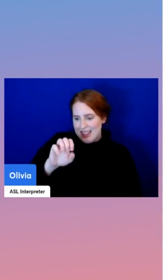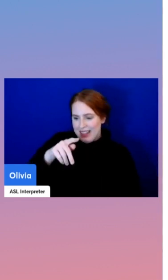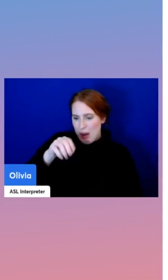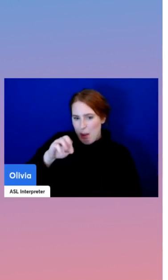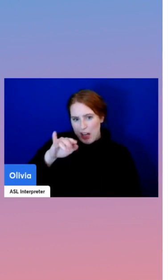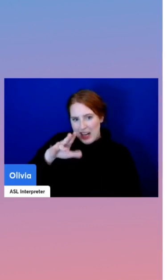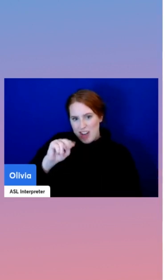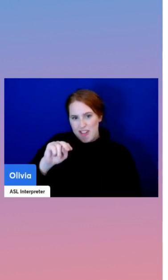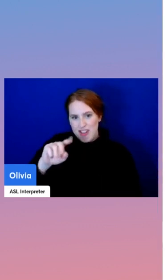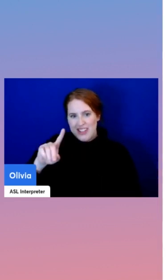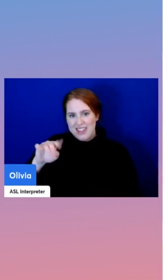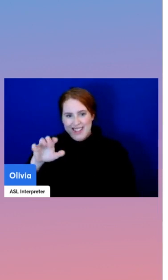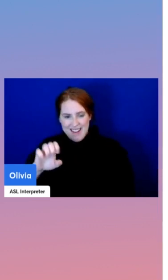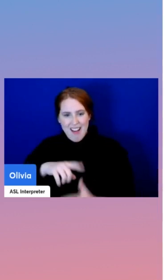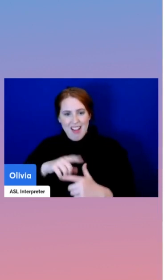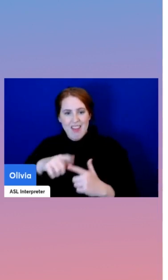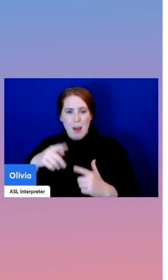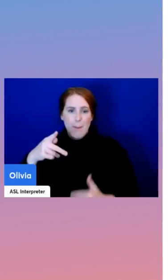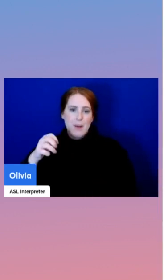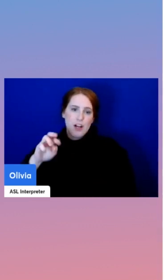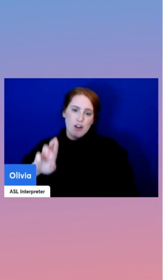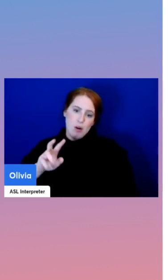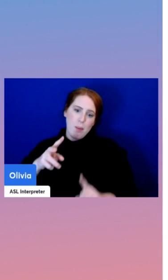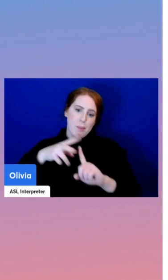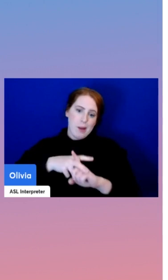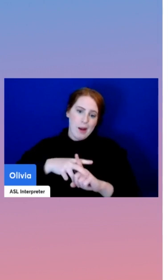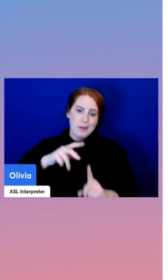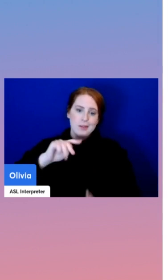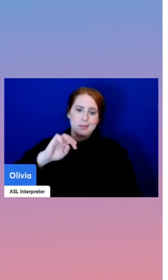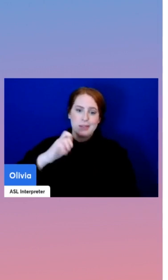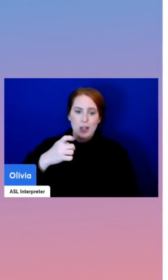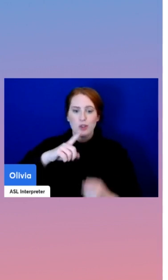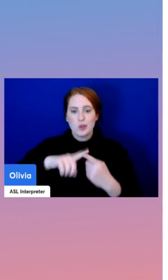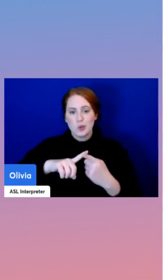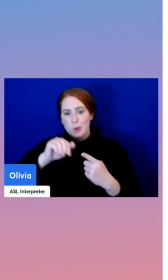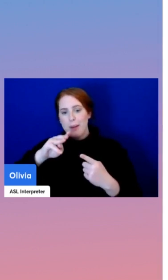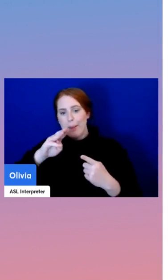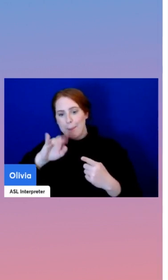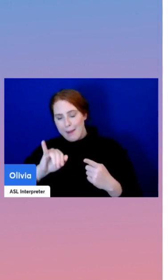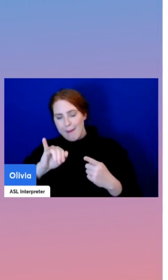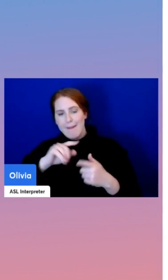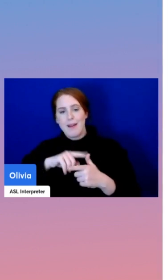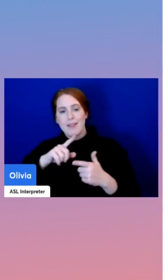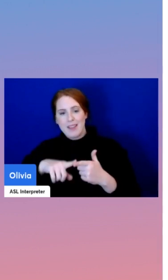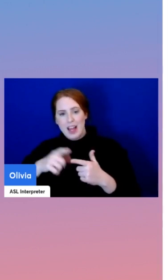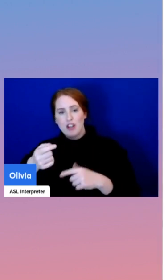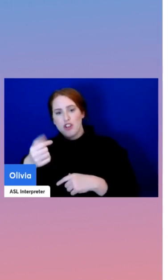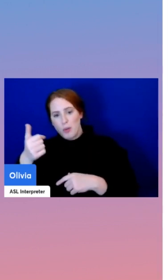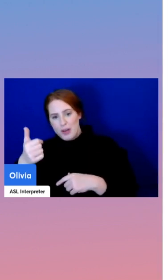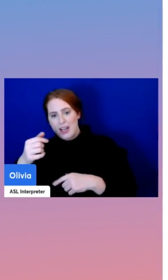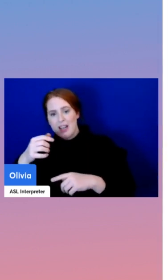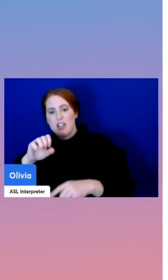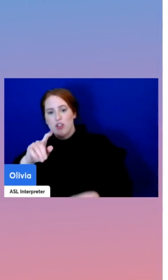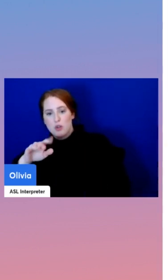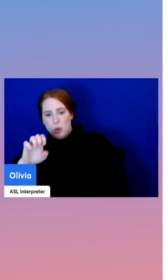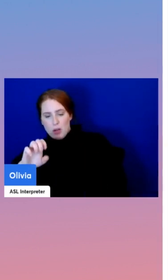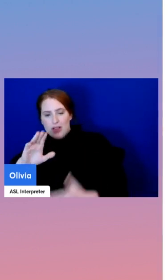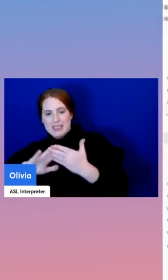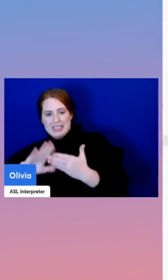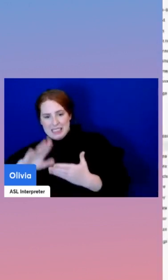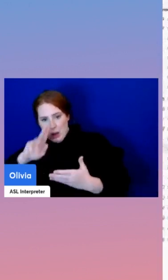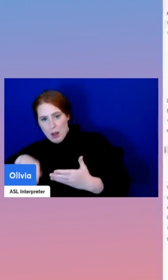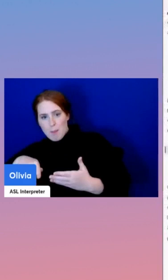Packer is then applying the tags to the AMIs, and then it's terminating the source AWS instance, it's cleaning up the